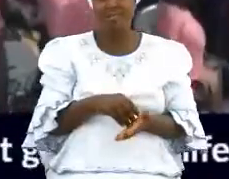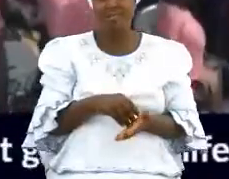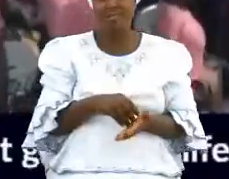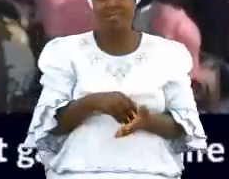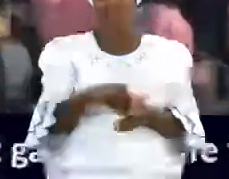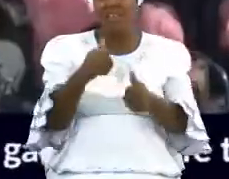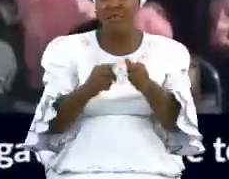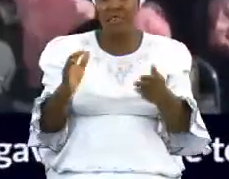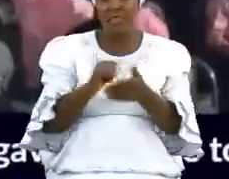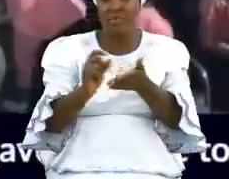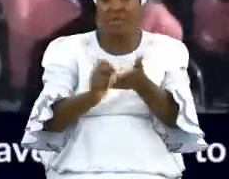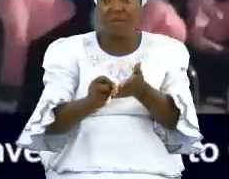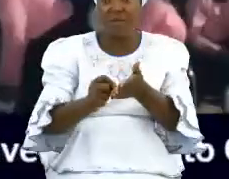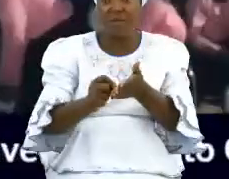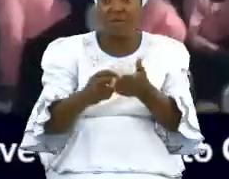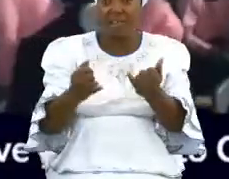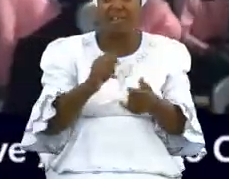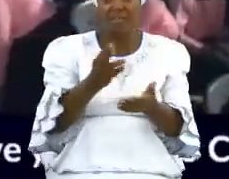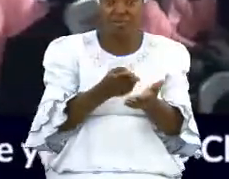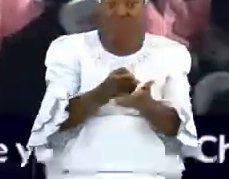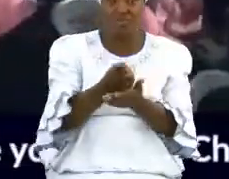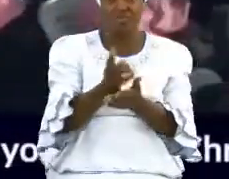Just give your correct address,